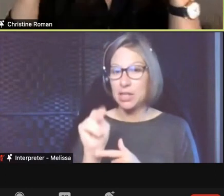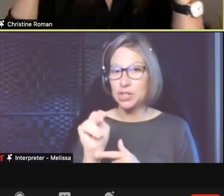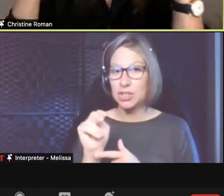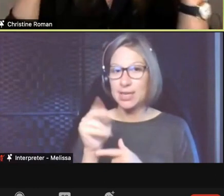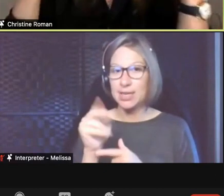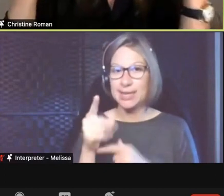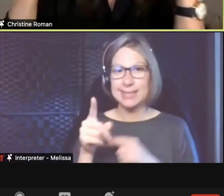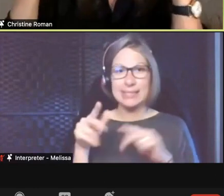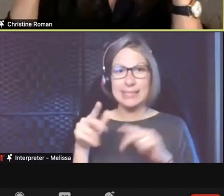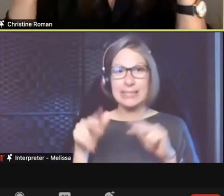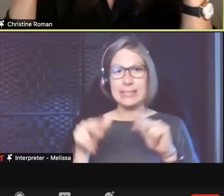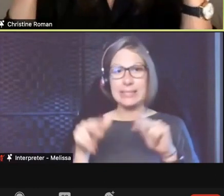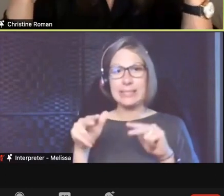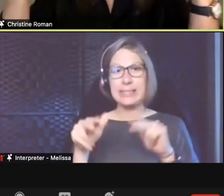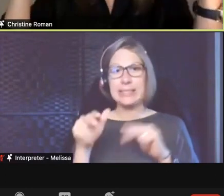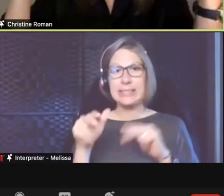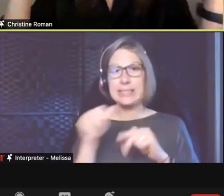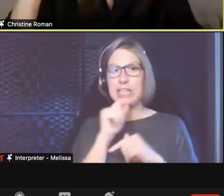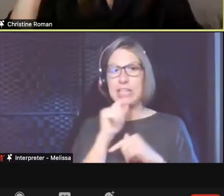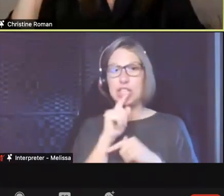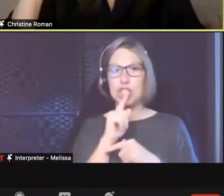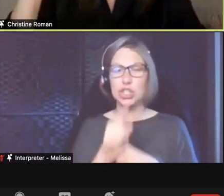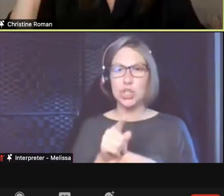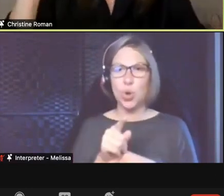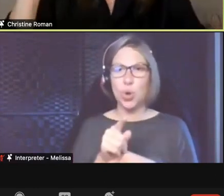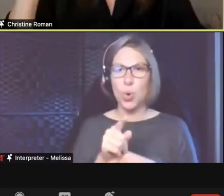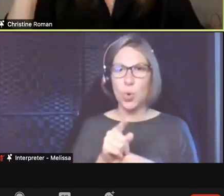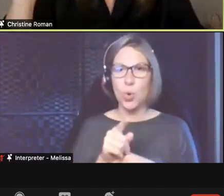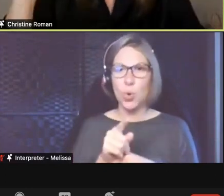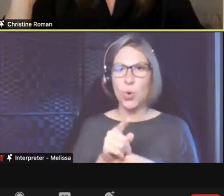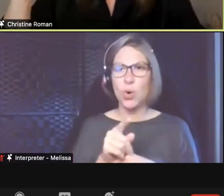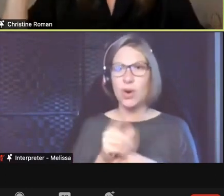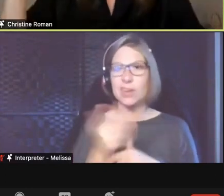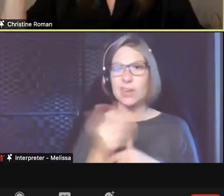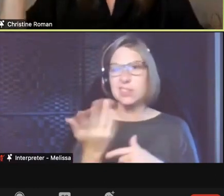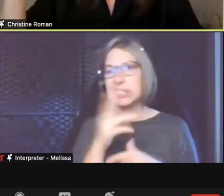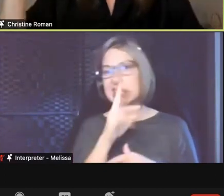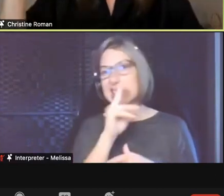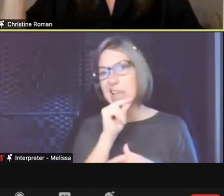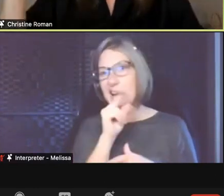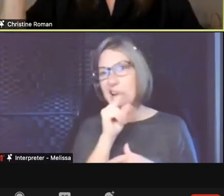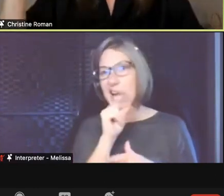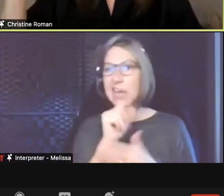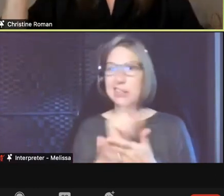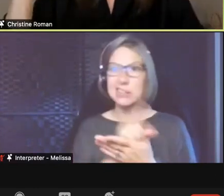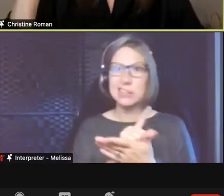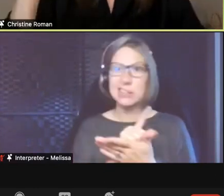assumes, well, for heaven's sakes, we've been talking about ducks all week.